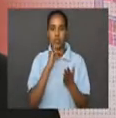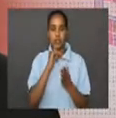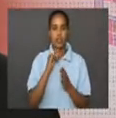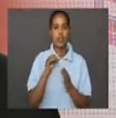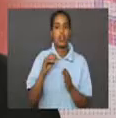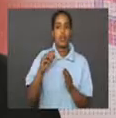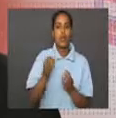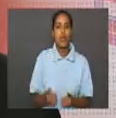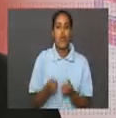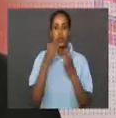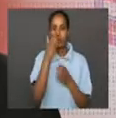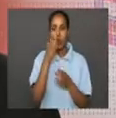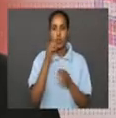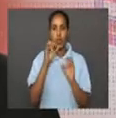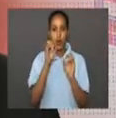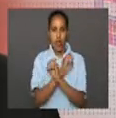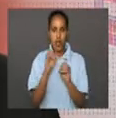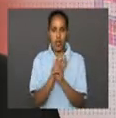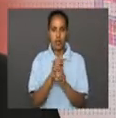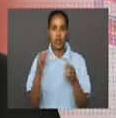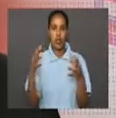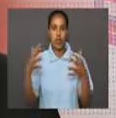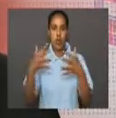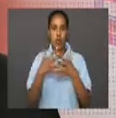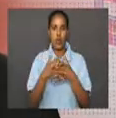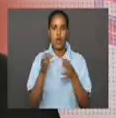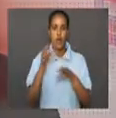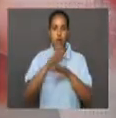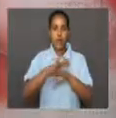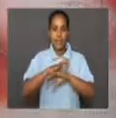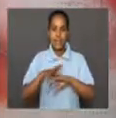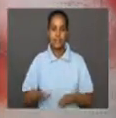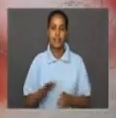the most common organic compound on Earth.